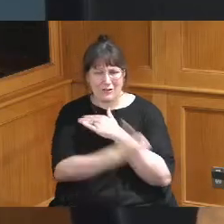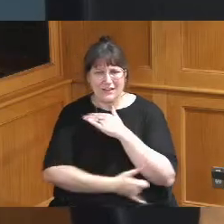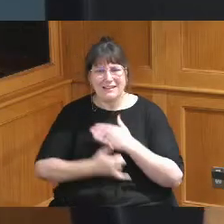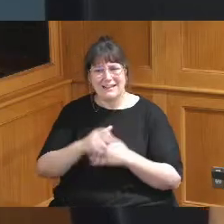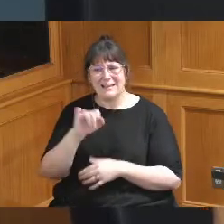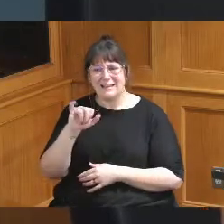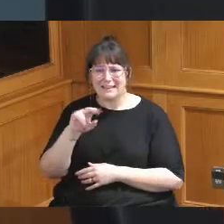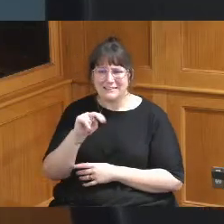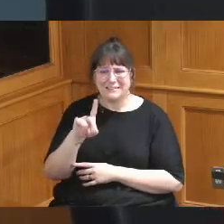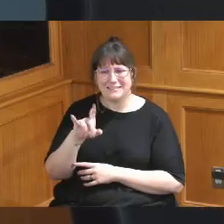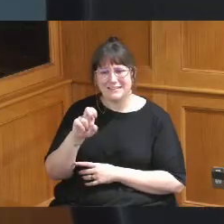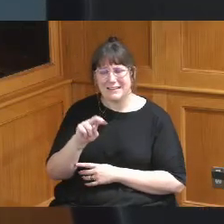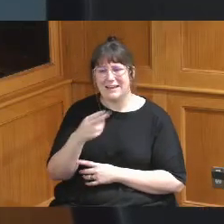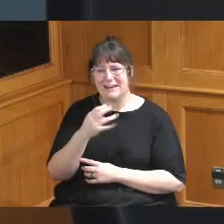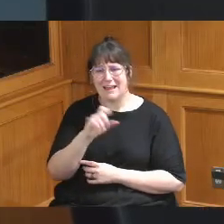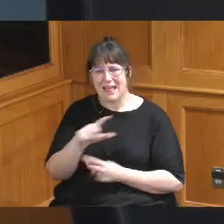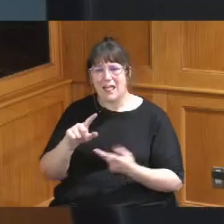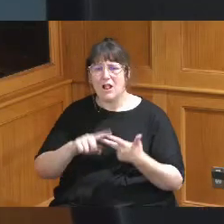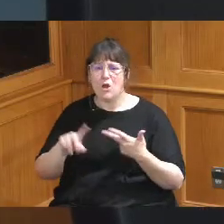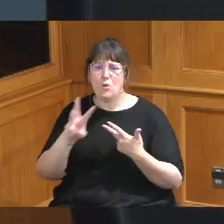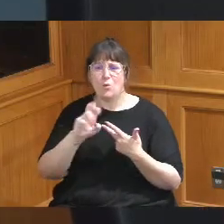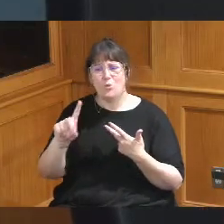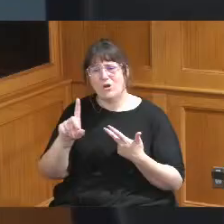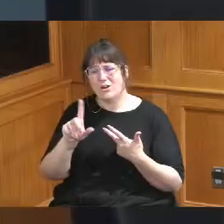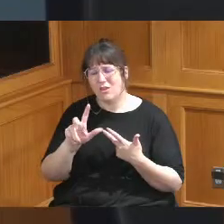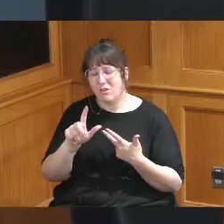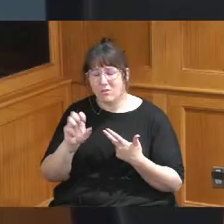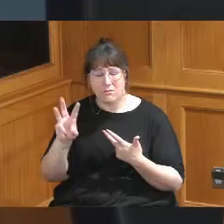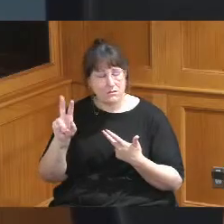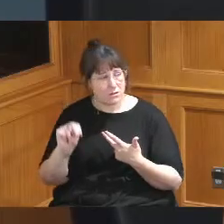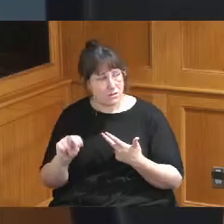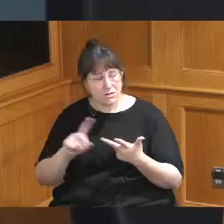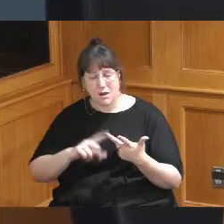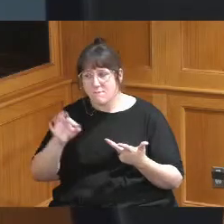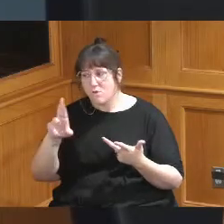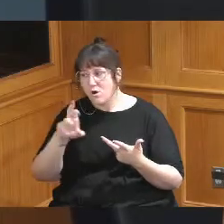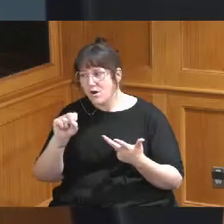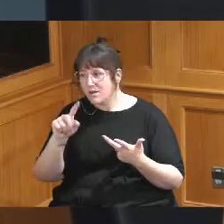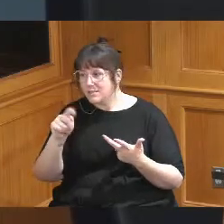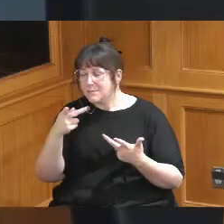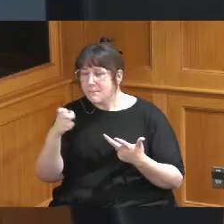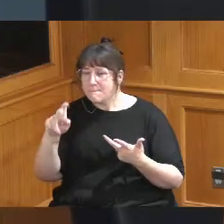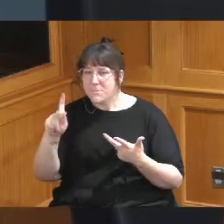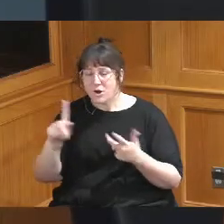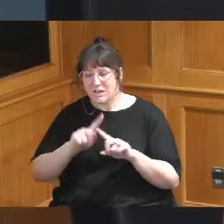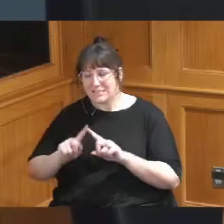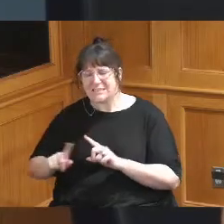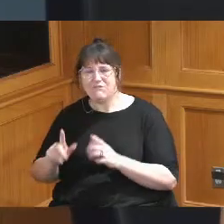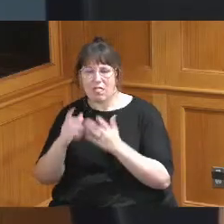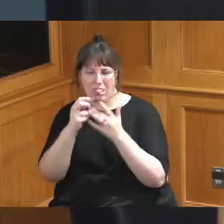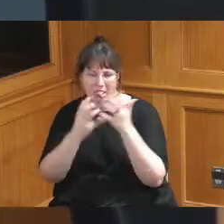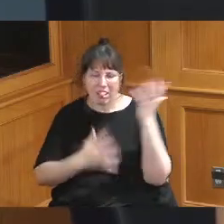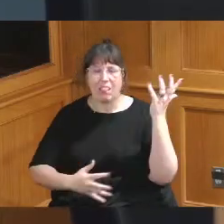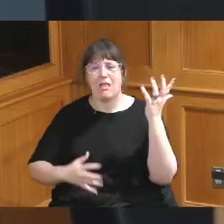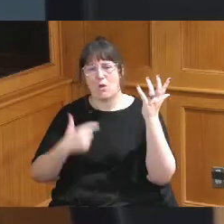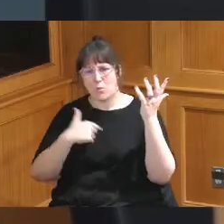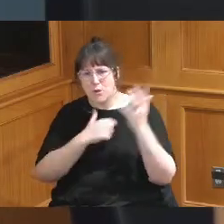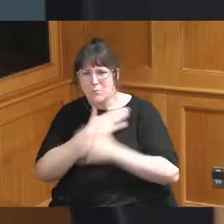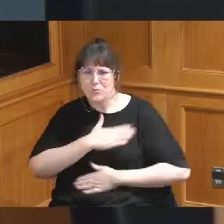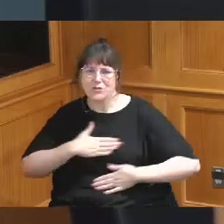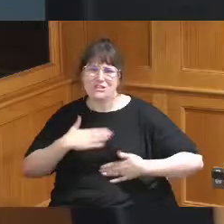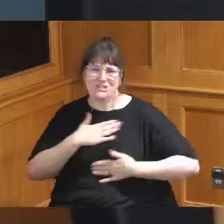Hill, Reading, Deer Park, Woodlawn, City of Cincinnati, Wyoming, Forest Park. So thank you for the presentation. Really appreciate